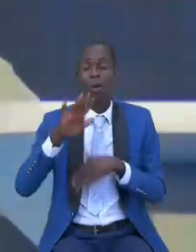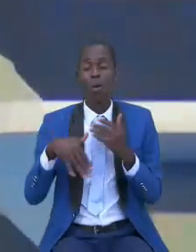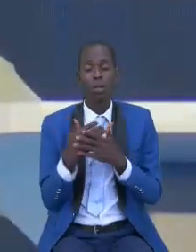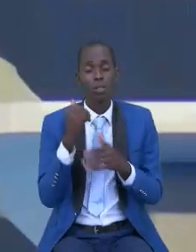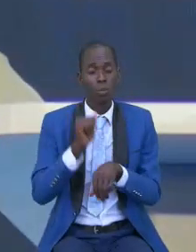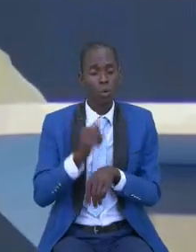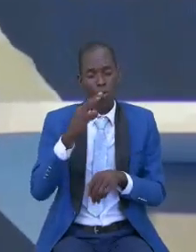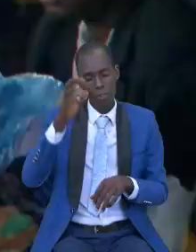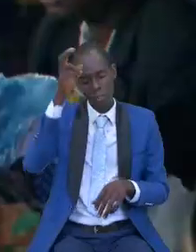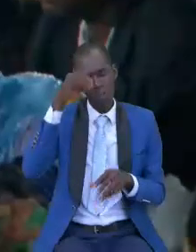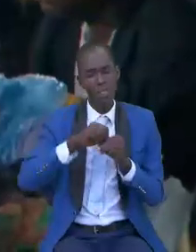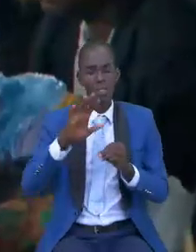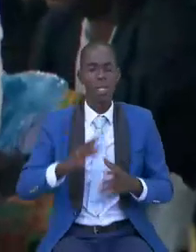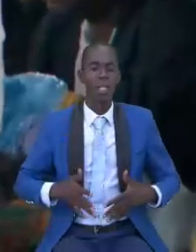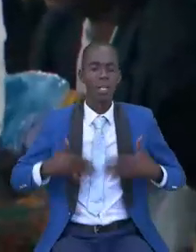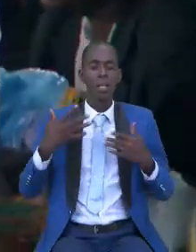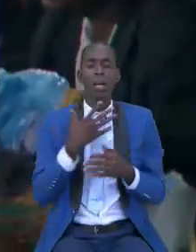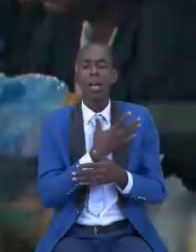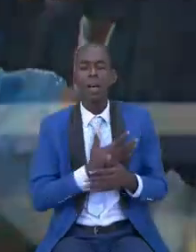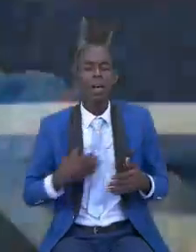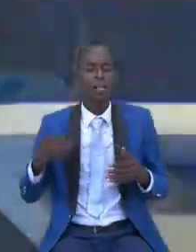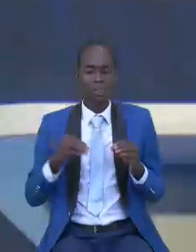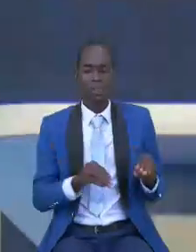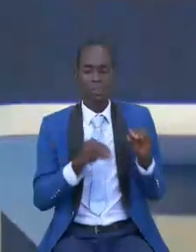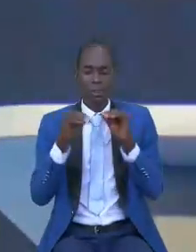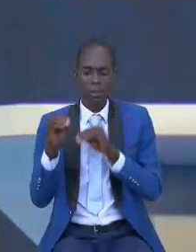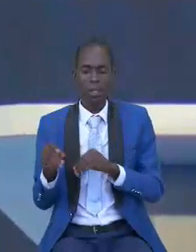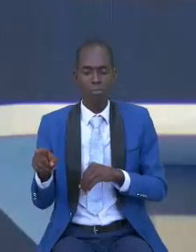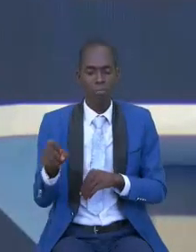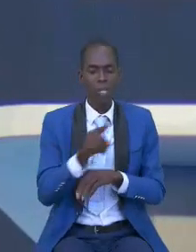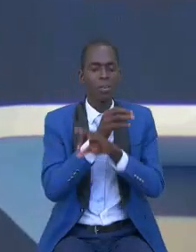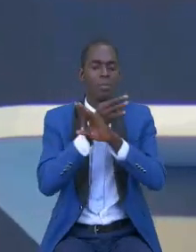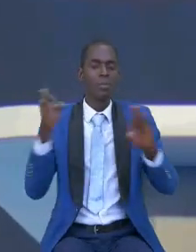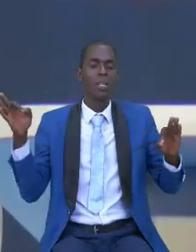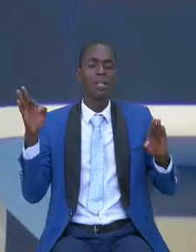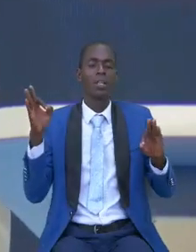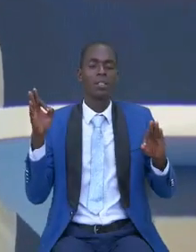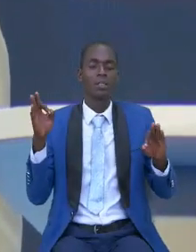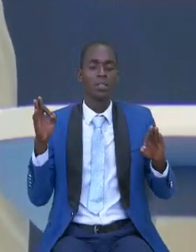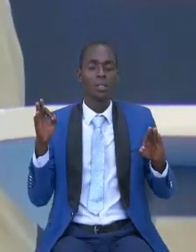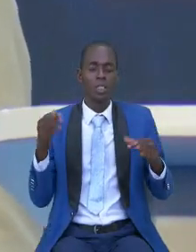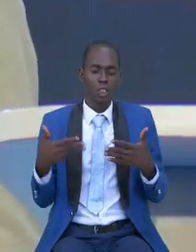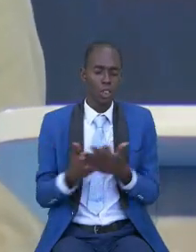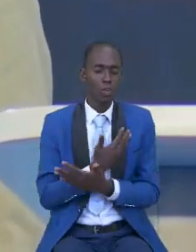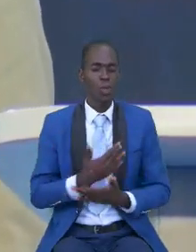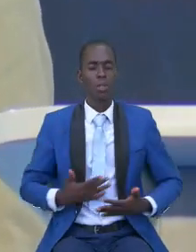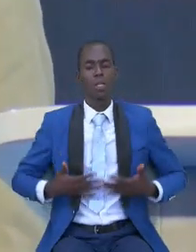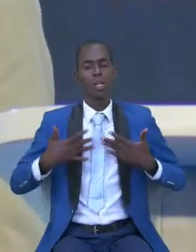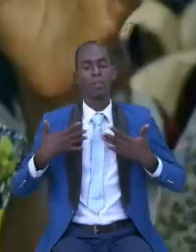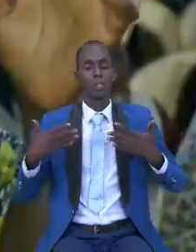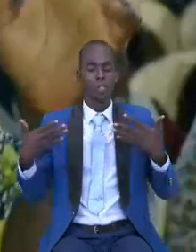devil in their lives and set them free. New life,